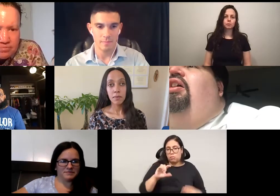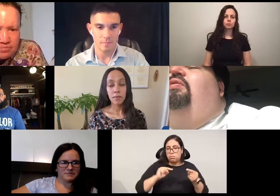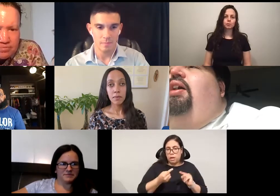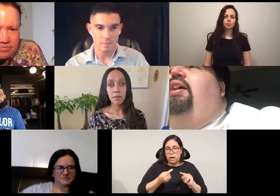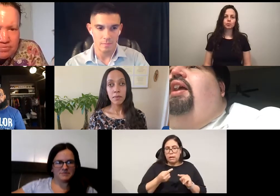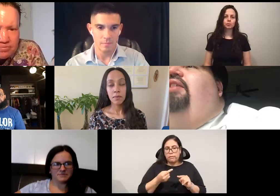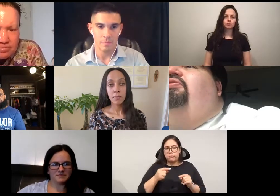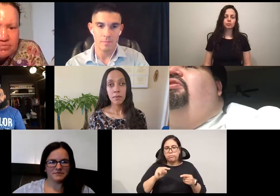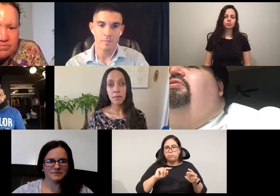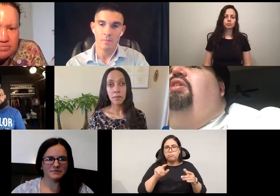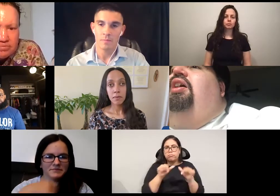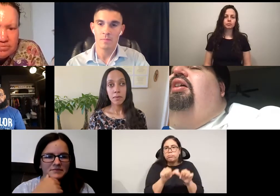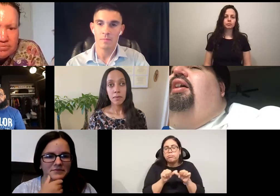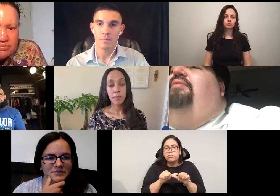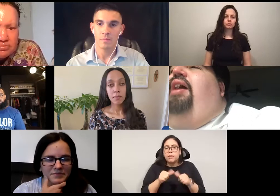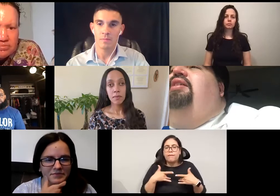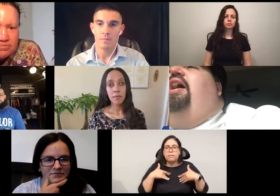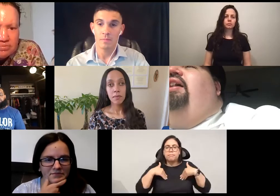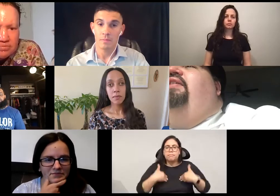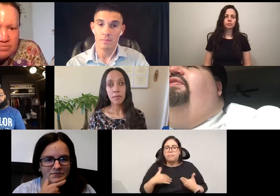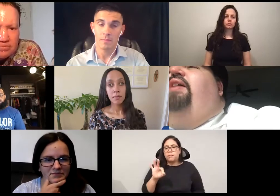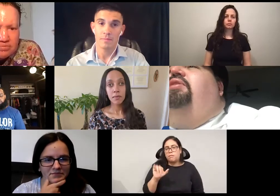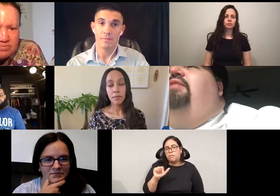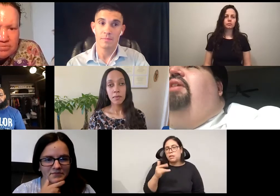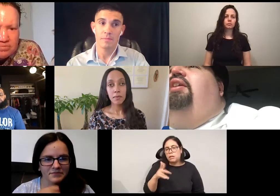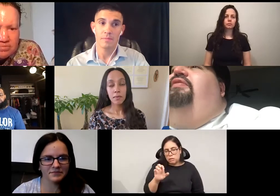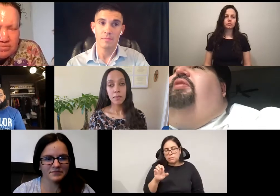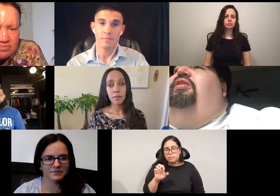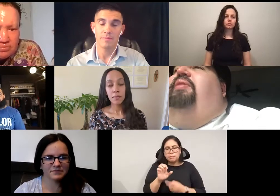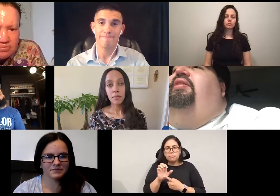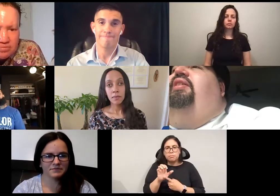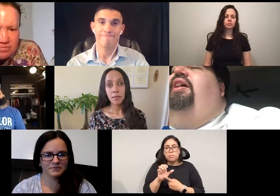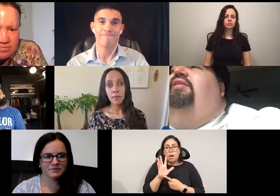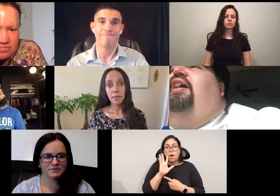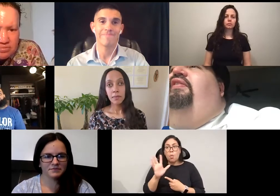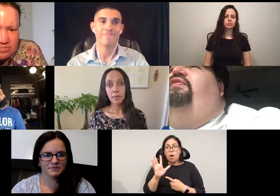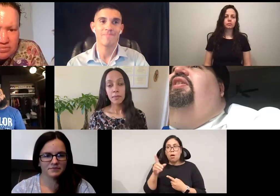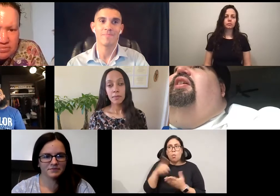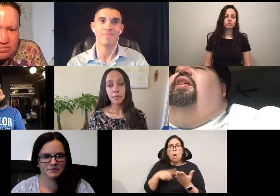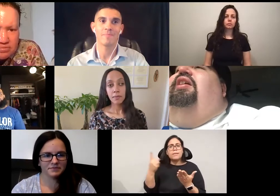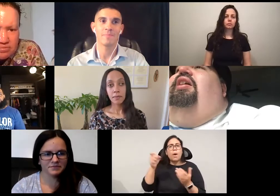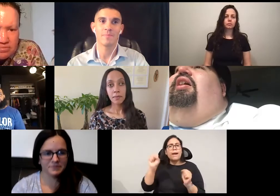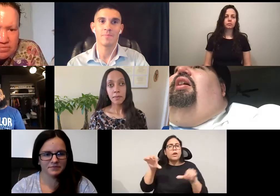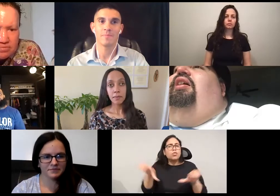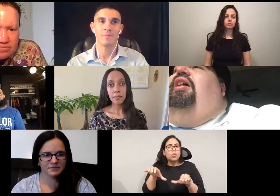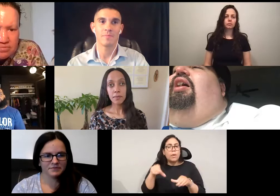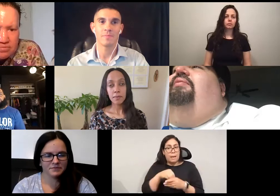themselves, what can I do in my life that will give me enough purpose and enough